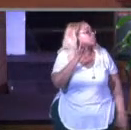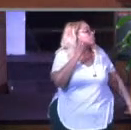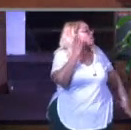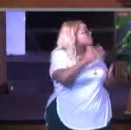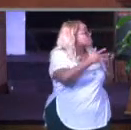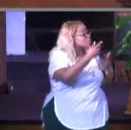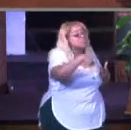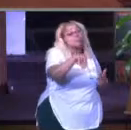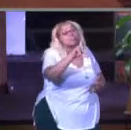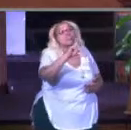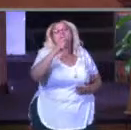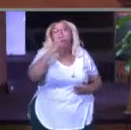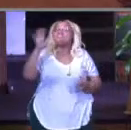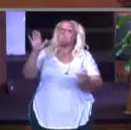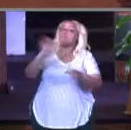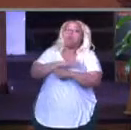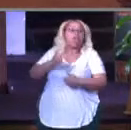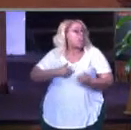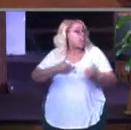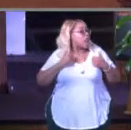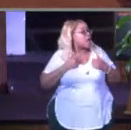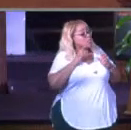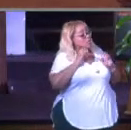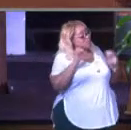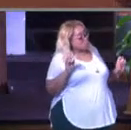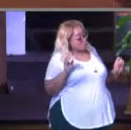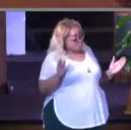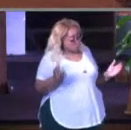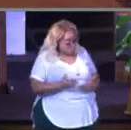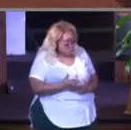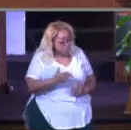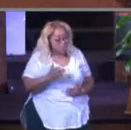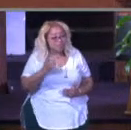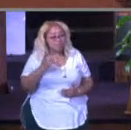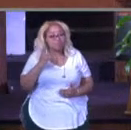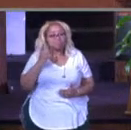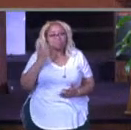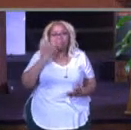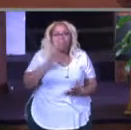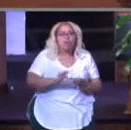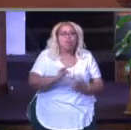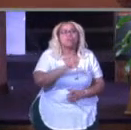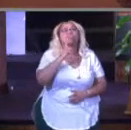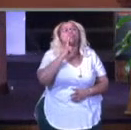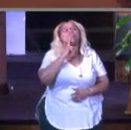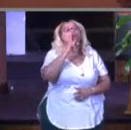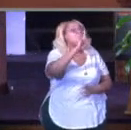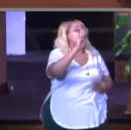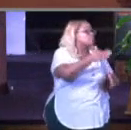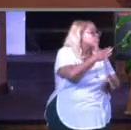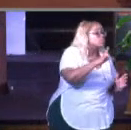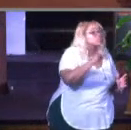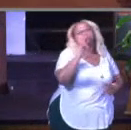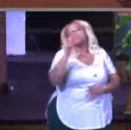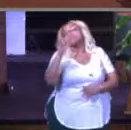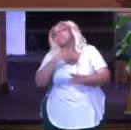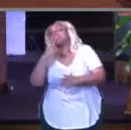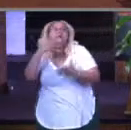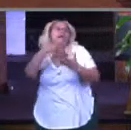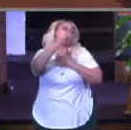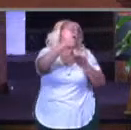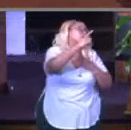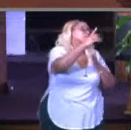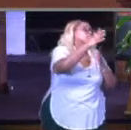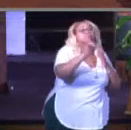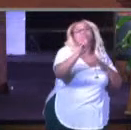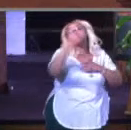See, some of us, we have such full lives, we don't even have room for the Holy Ghost. We go from one concert to the next, one outing to the